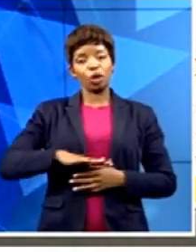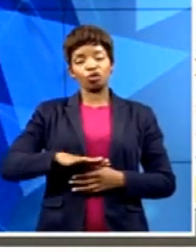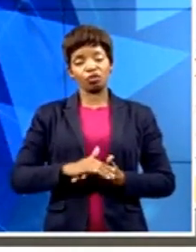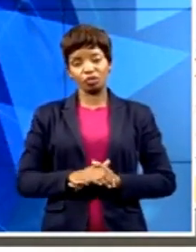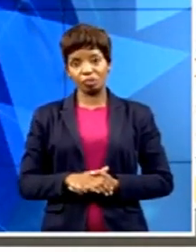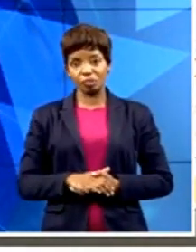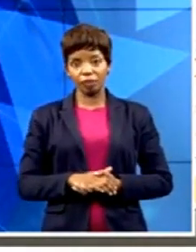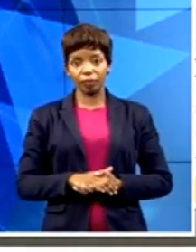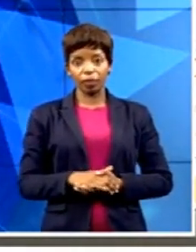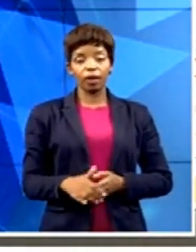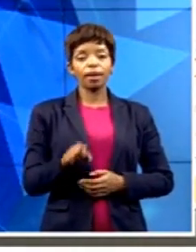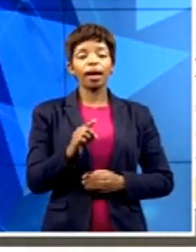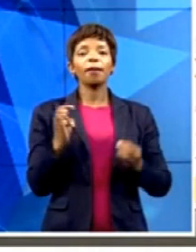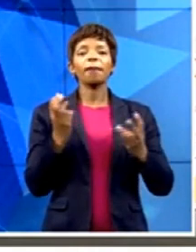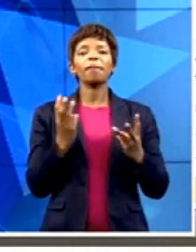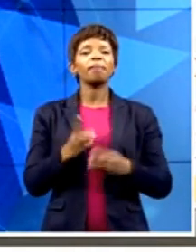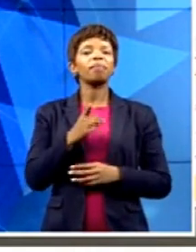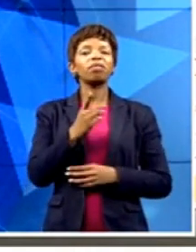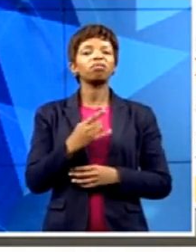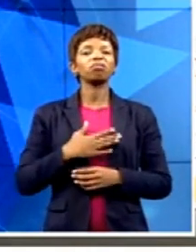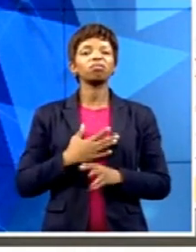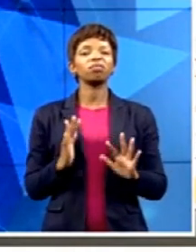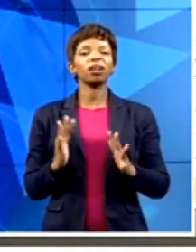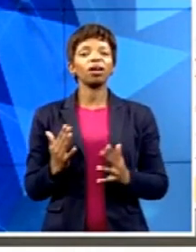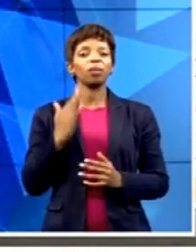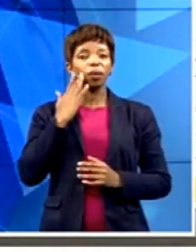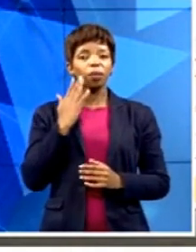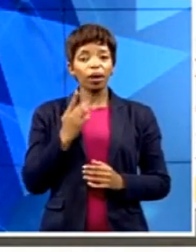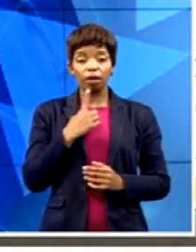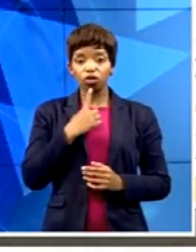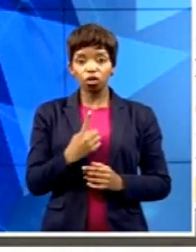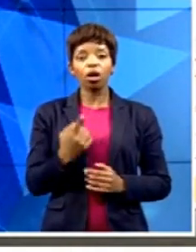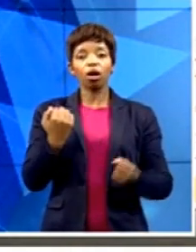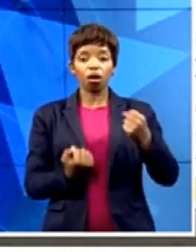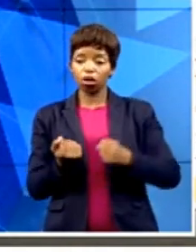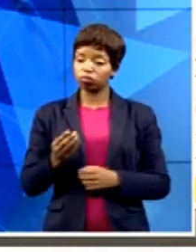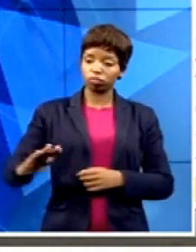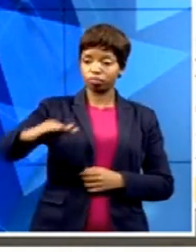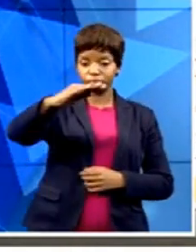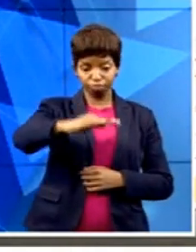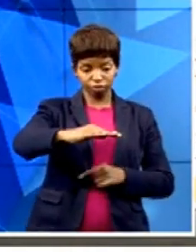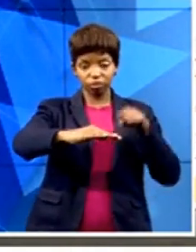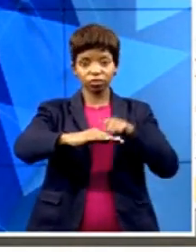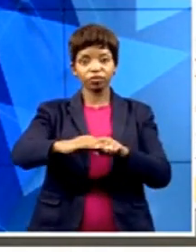when these mobile clinics have come into the area? What are people saying?